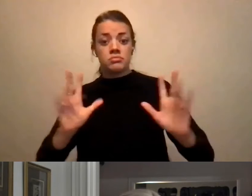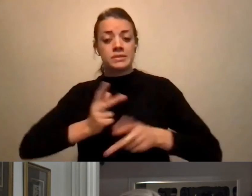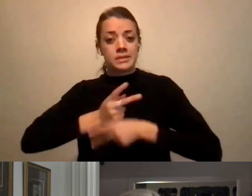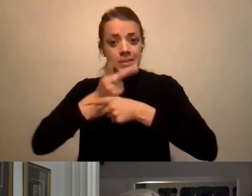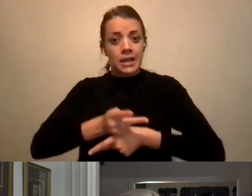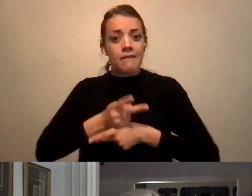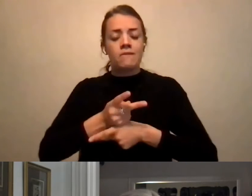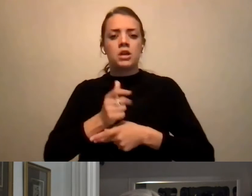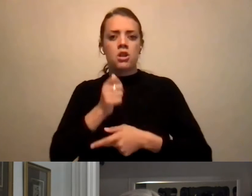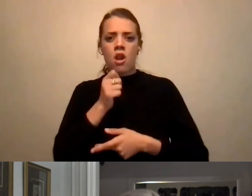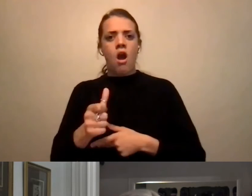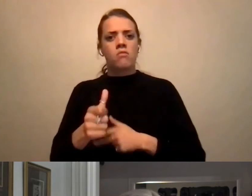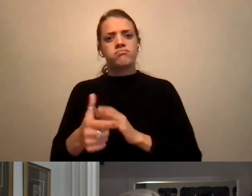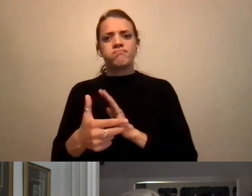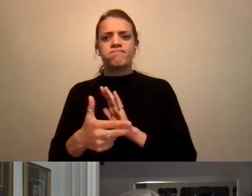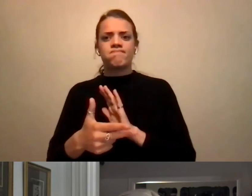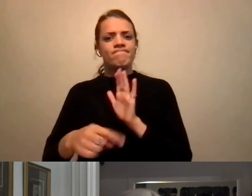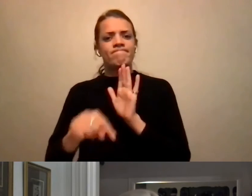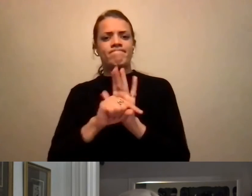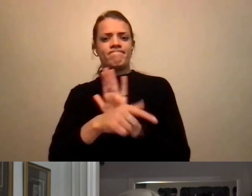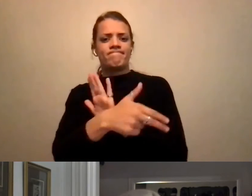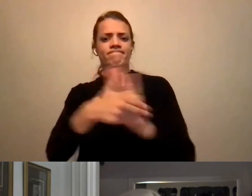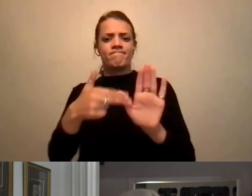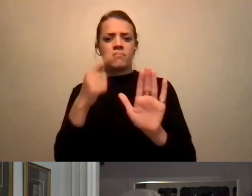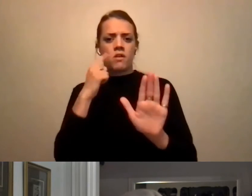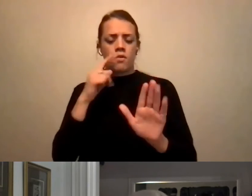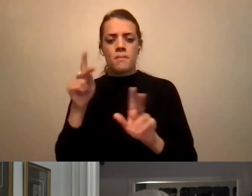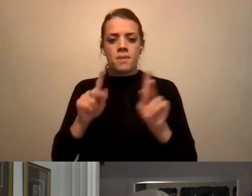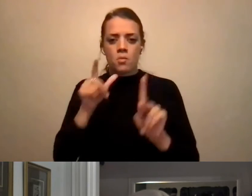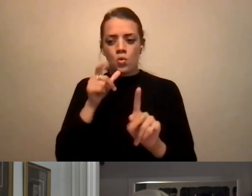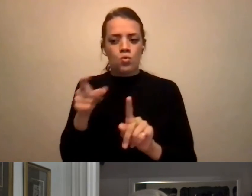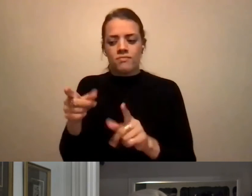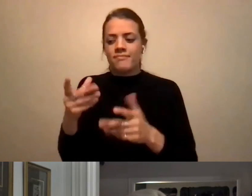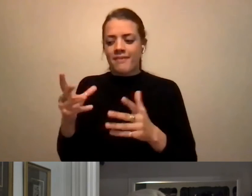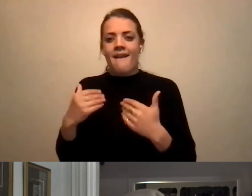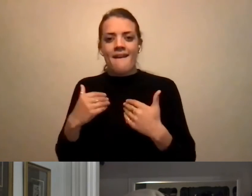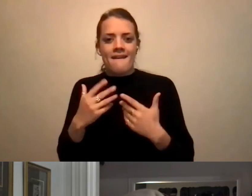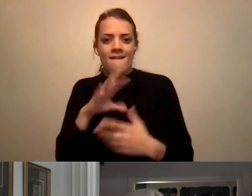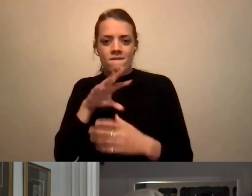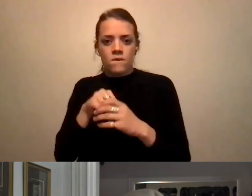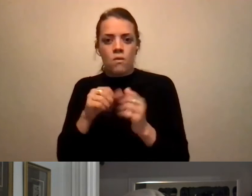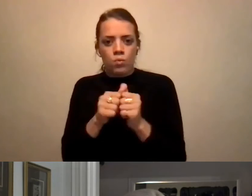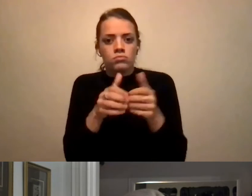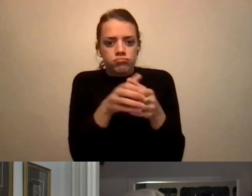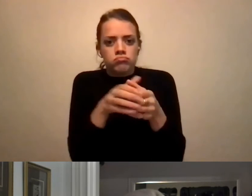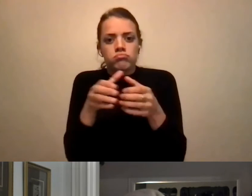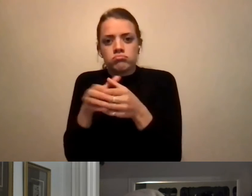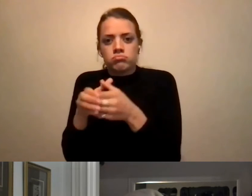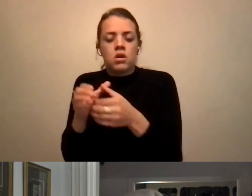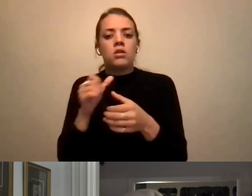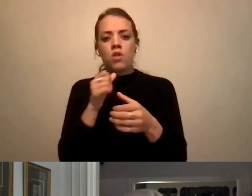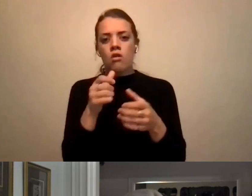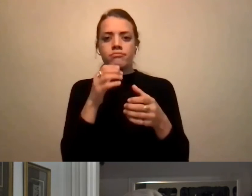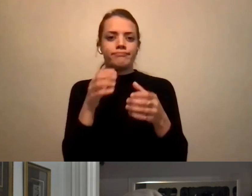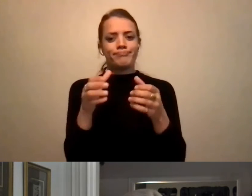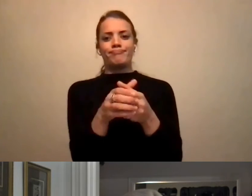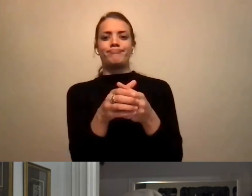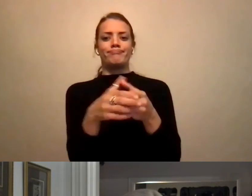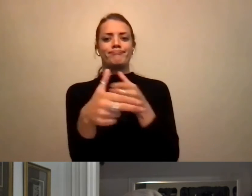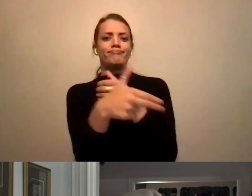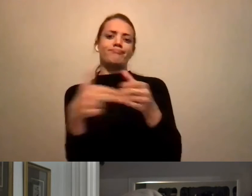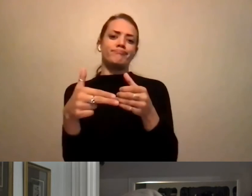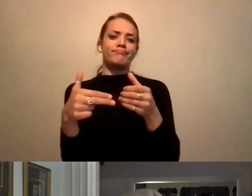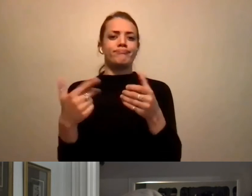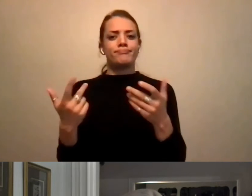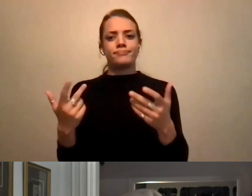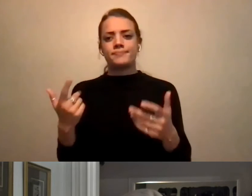not stigmatizing people who are of these different populations and pigeonholing them as if